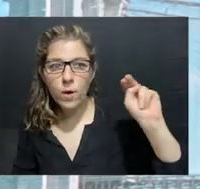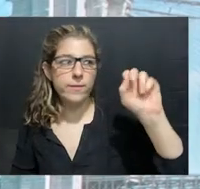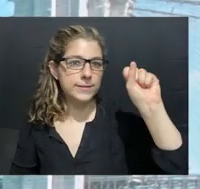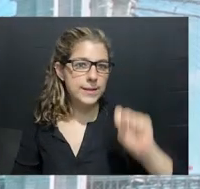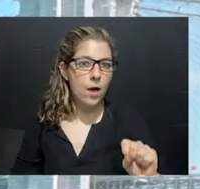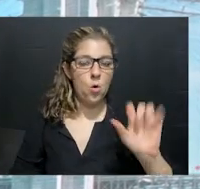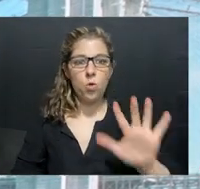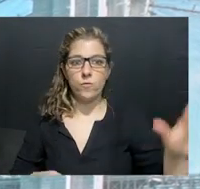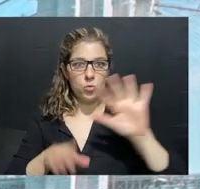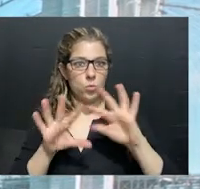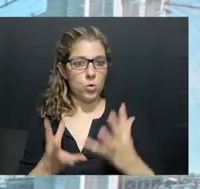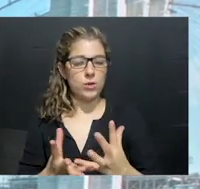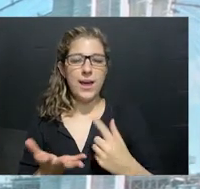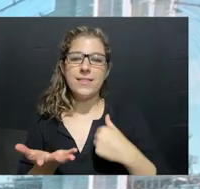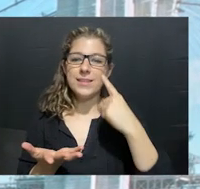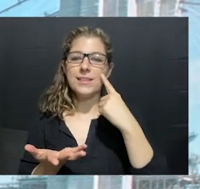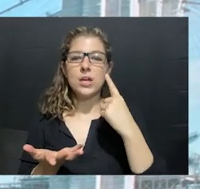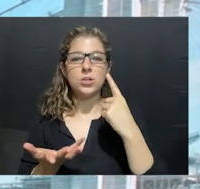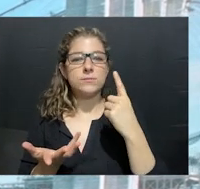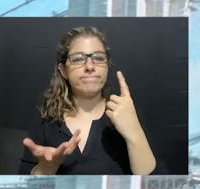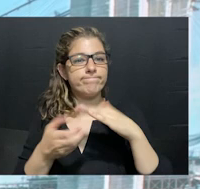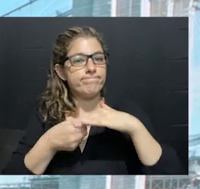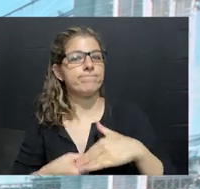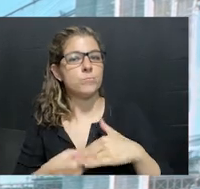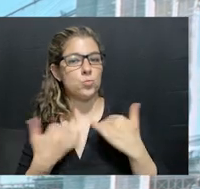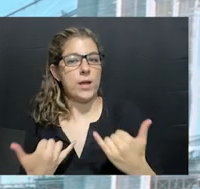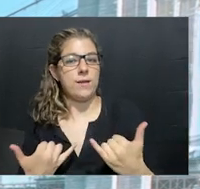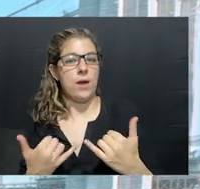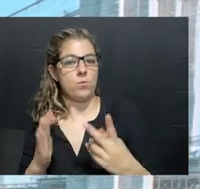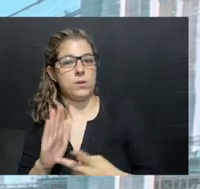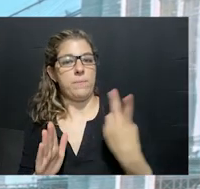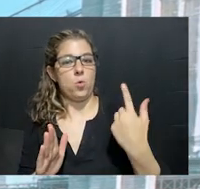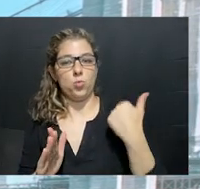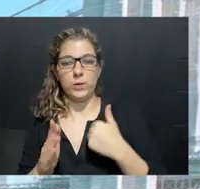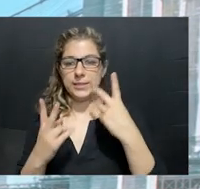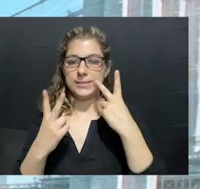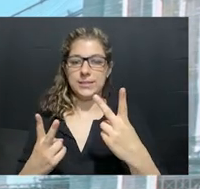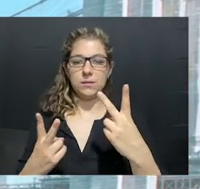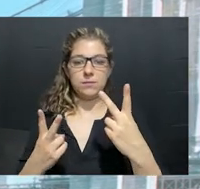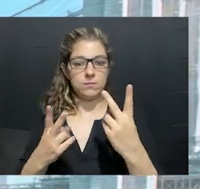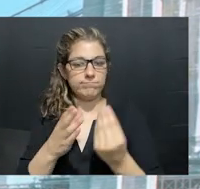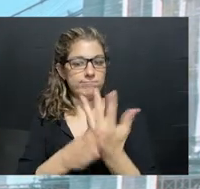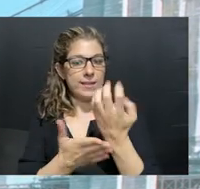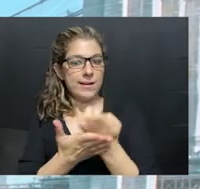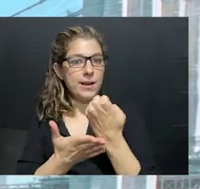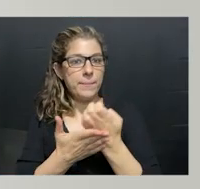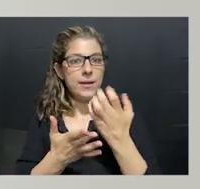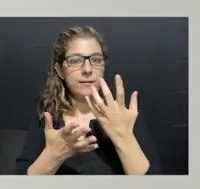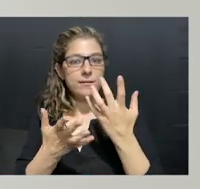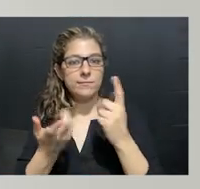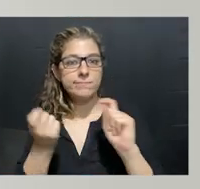south. I think that there are twin pressures at work here. We continue to see growing economic